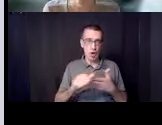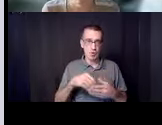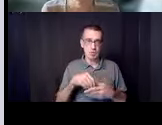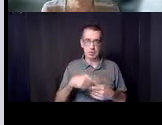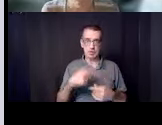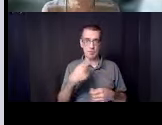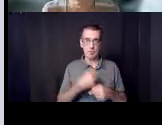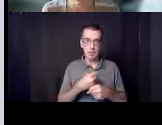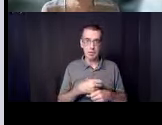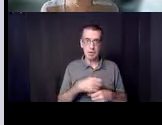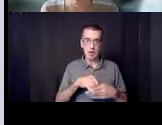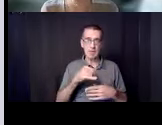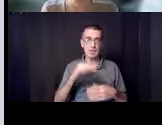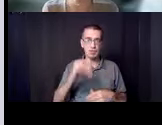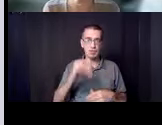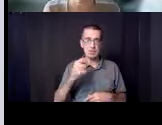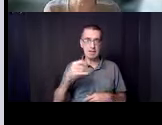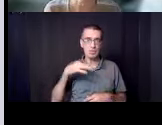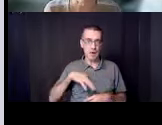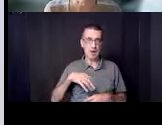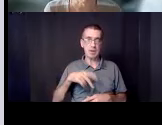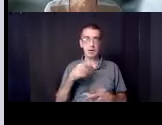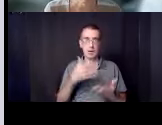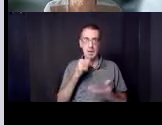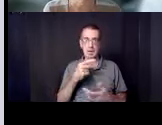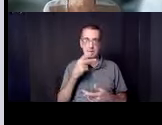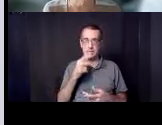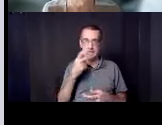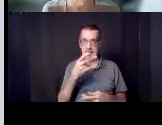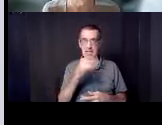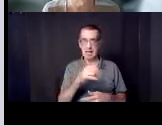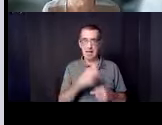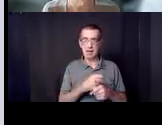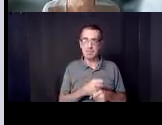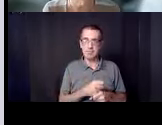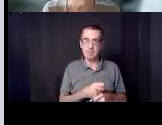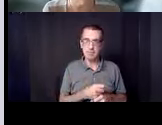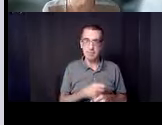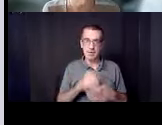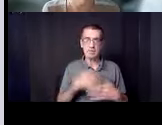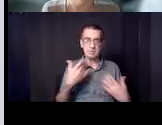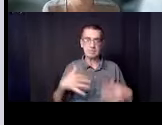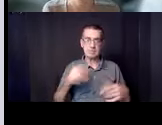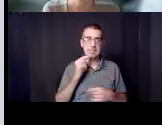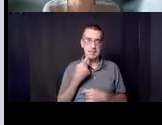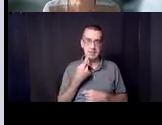year of child tax credit that they may not be receiving yet. And so that's a significant